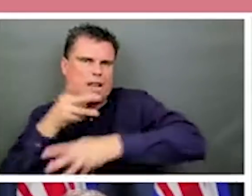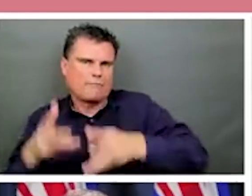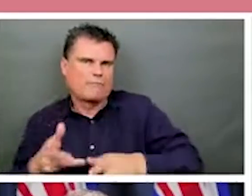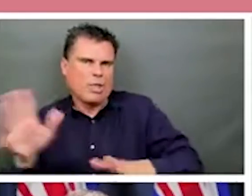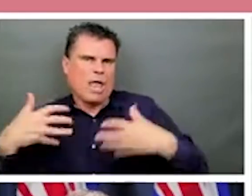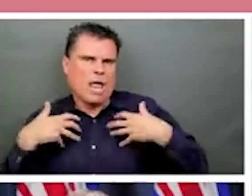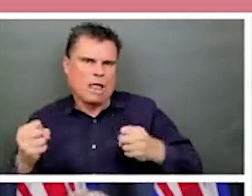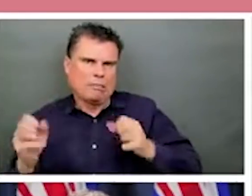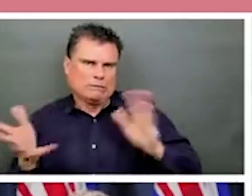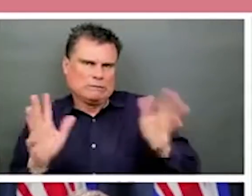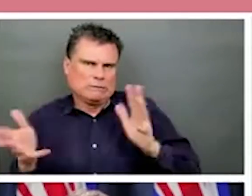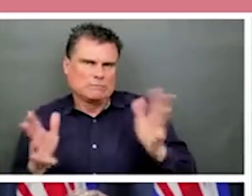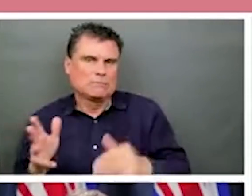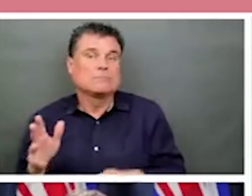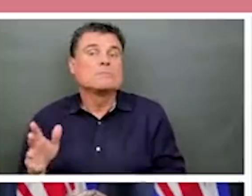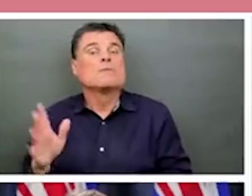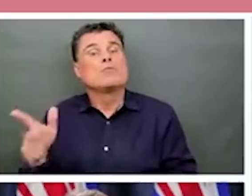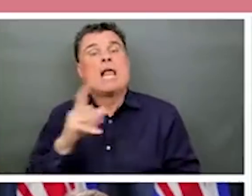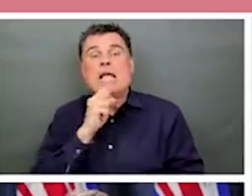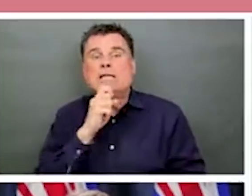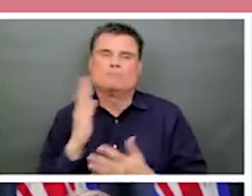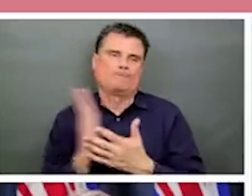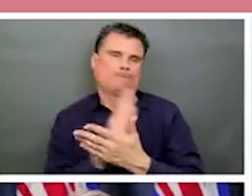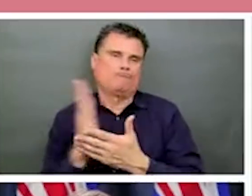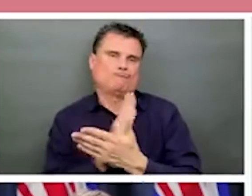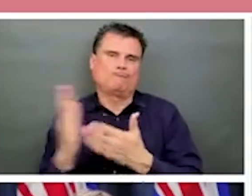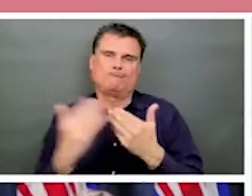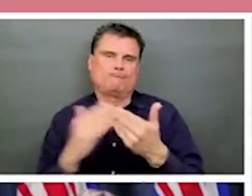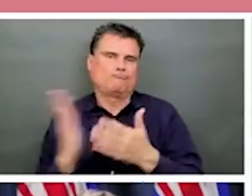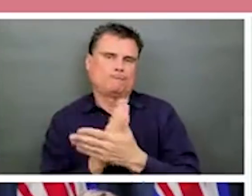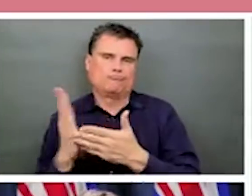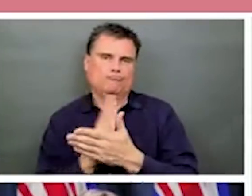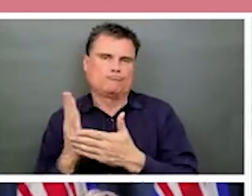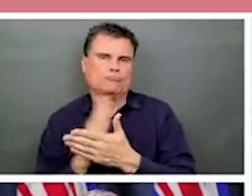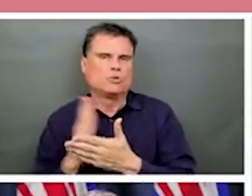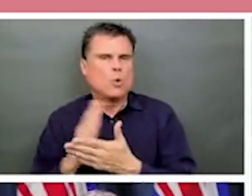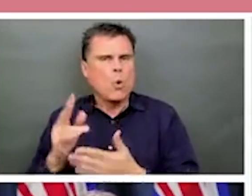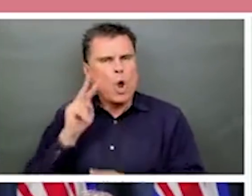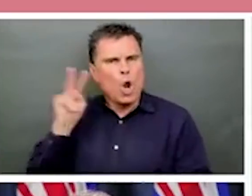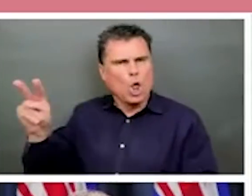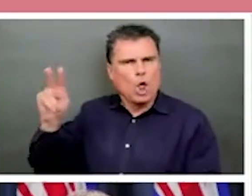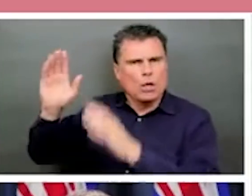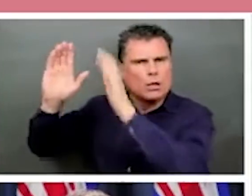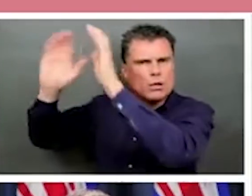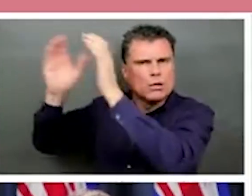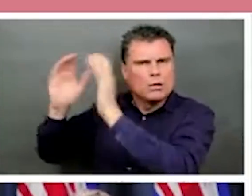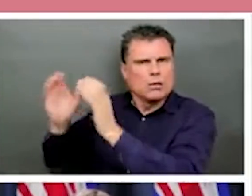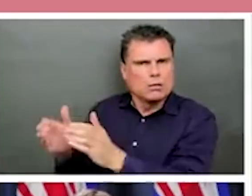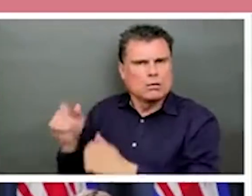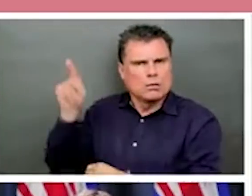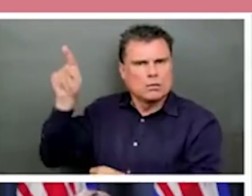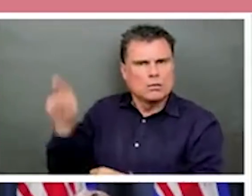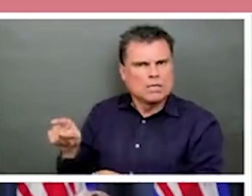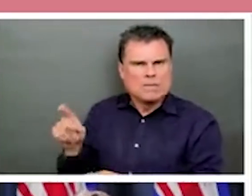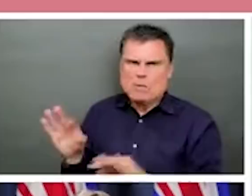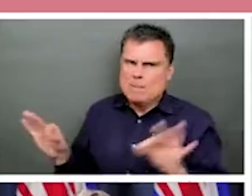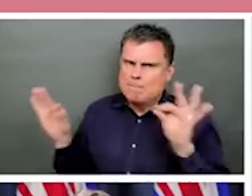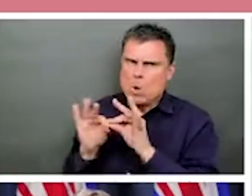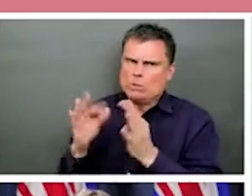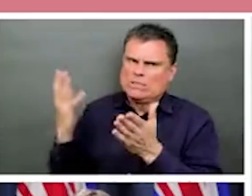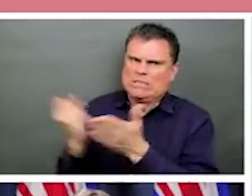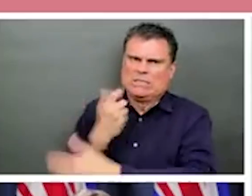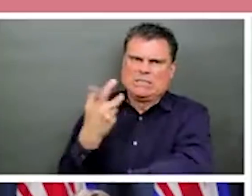age ranges. And you'll remember that we laid out the different categories they fall in back in January. They're people who are on,